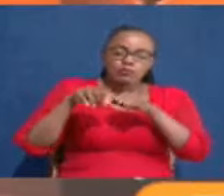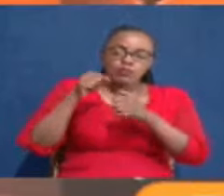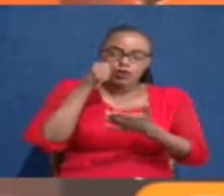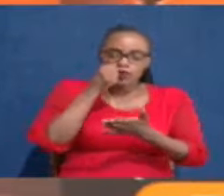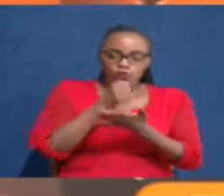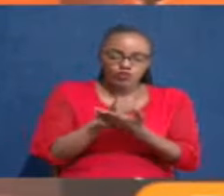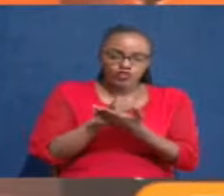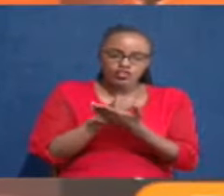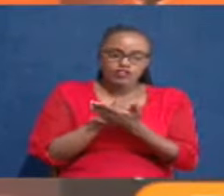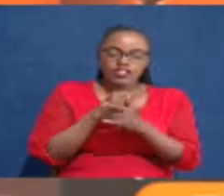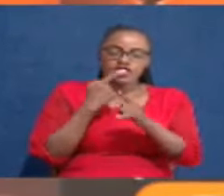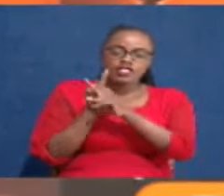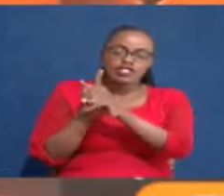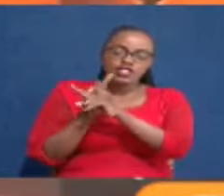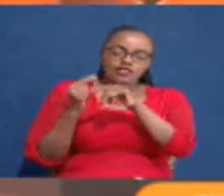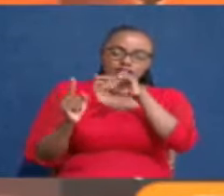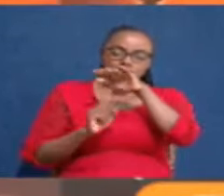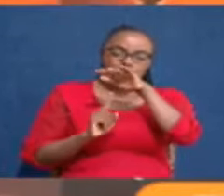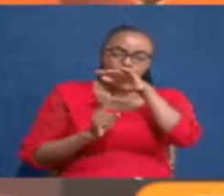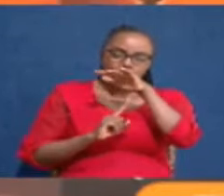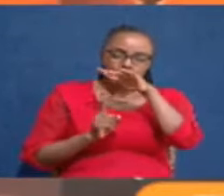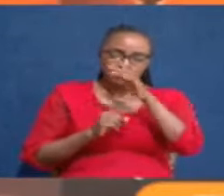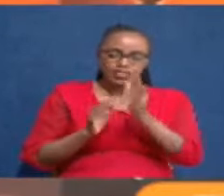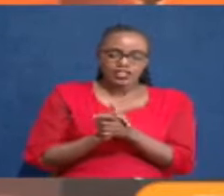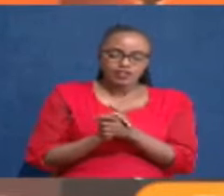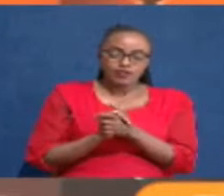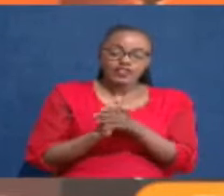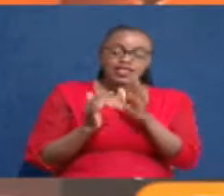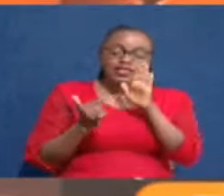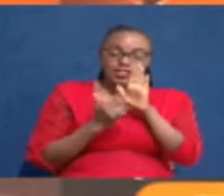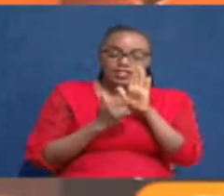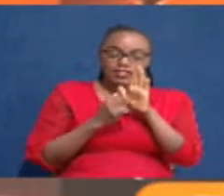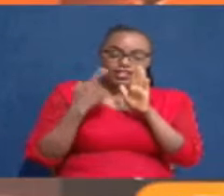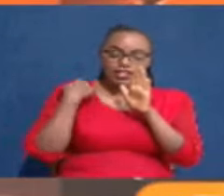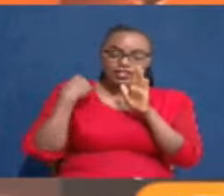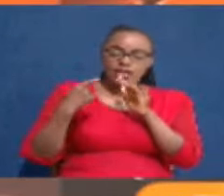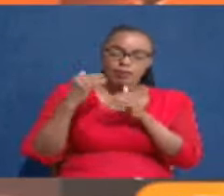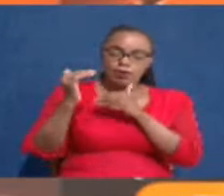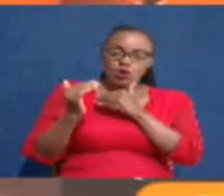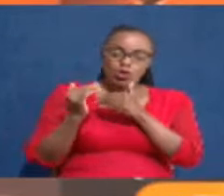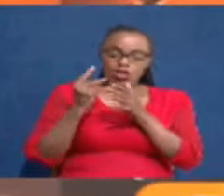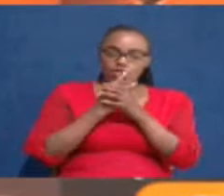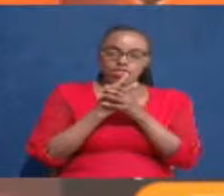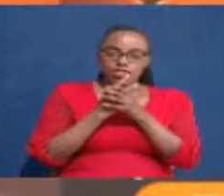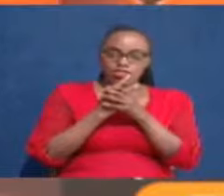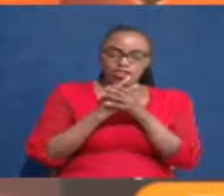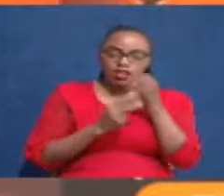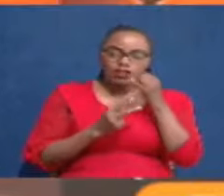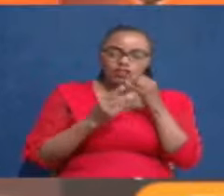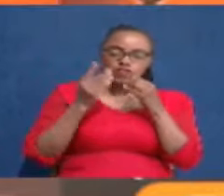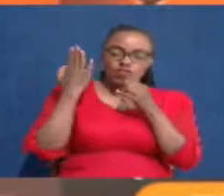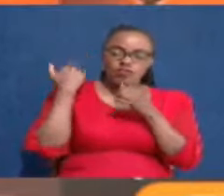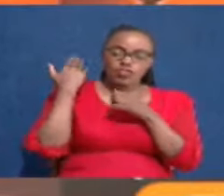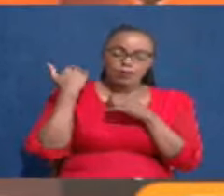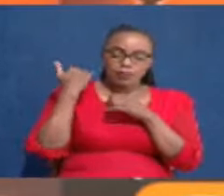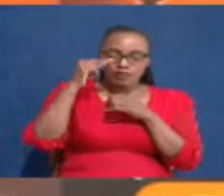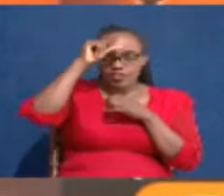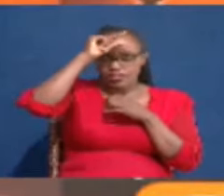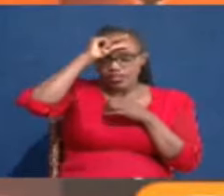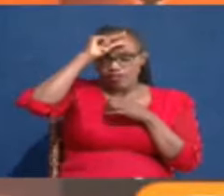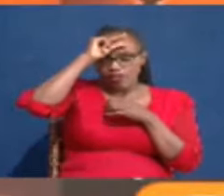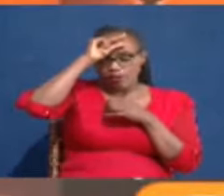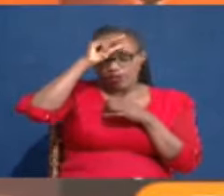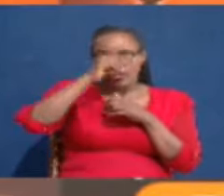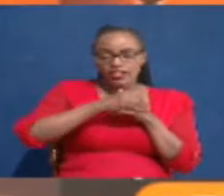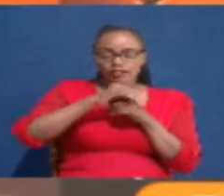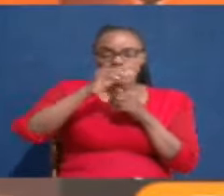office across various ministries. This number being nearly double that of the previous regime. The